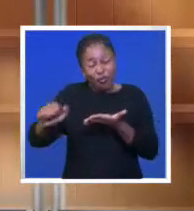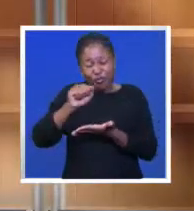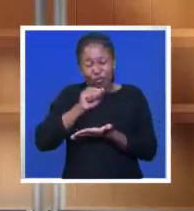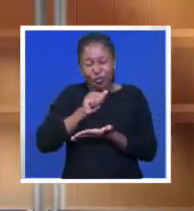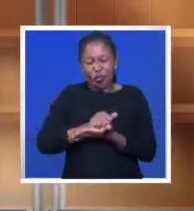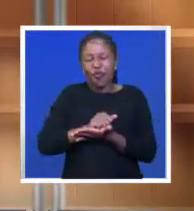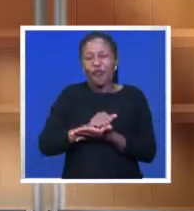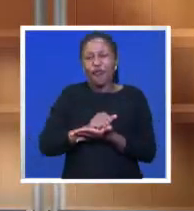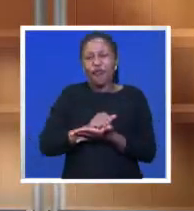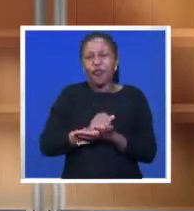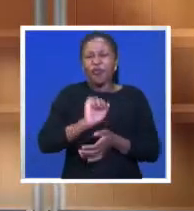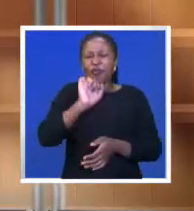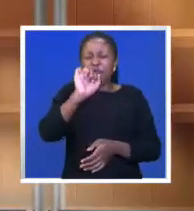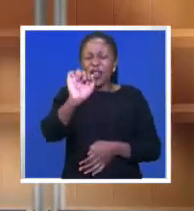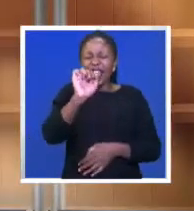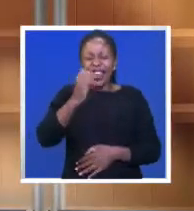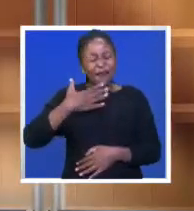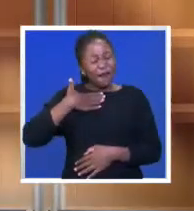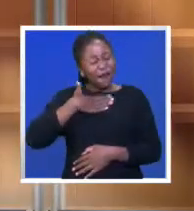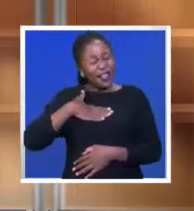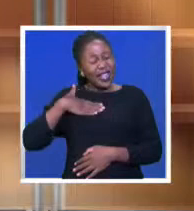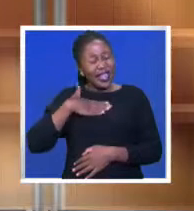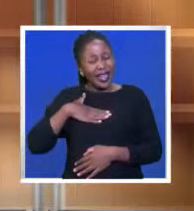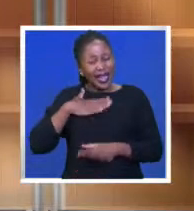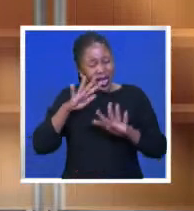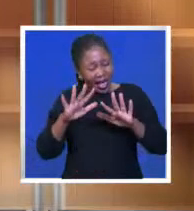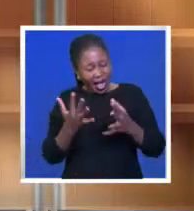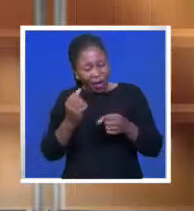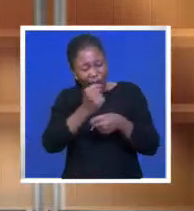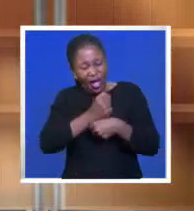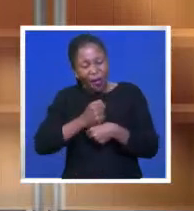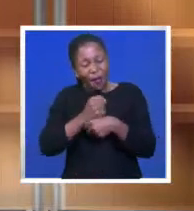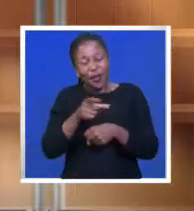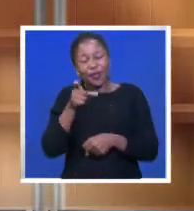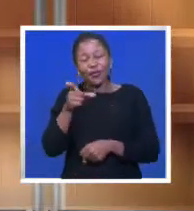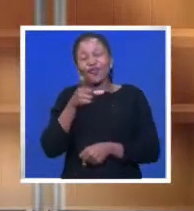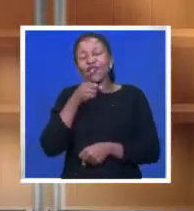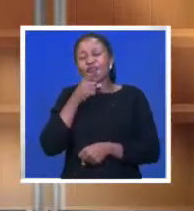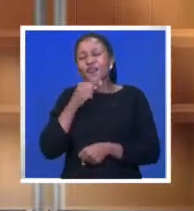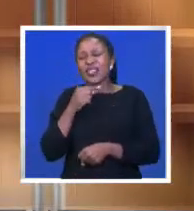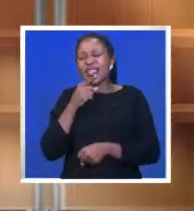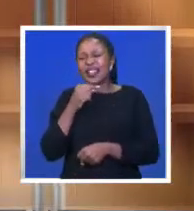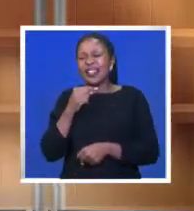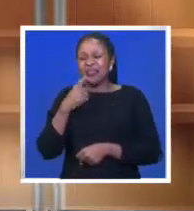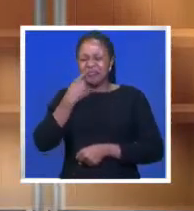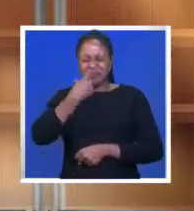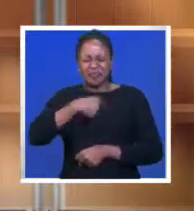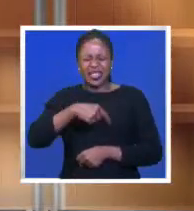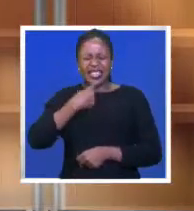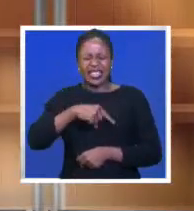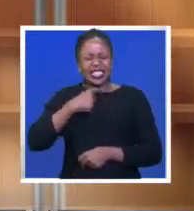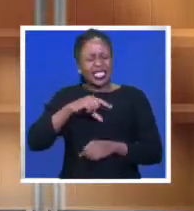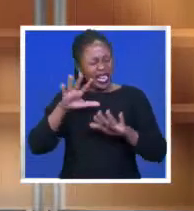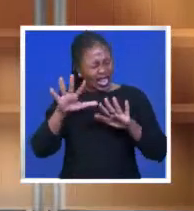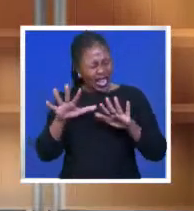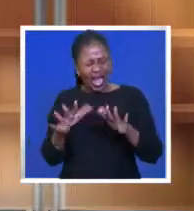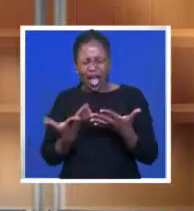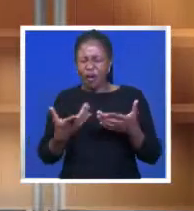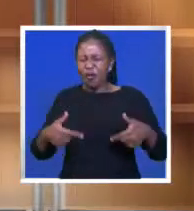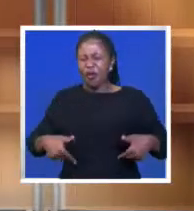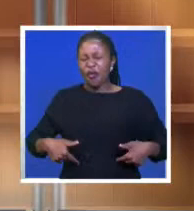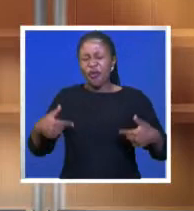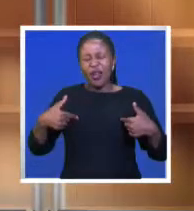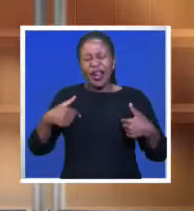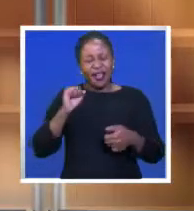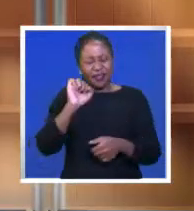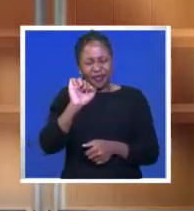we feel about Edmond? What kind of a character is Edmond at this particular place in time, my